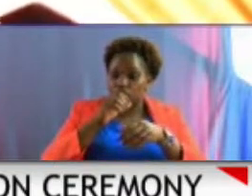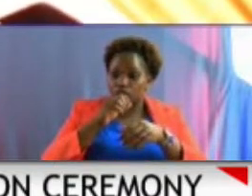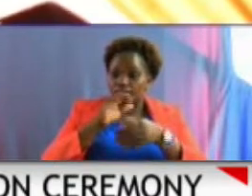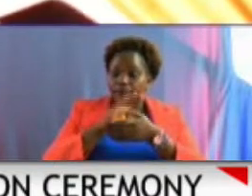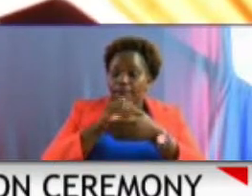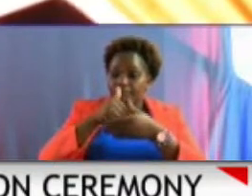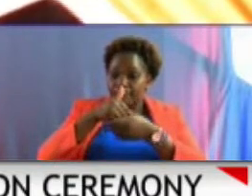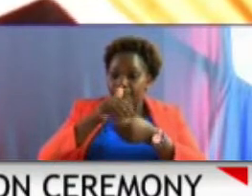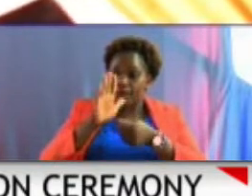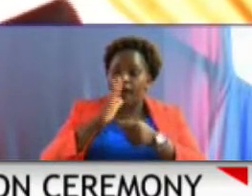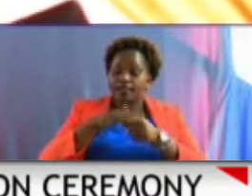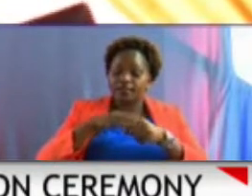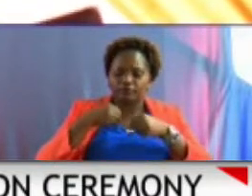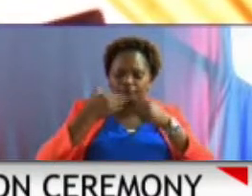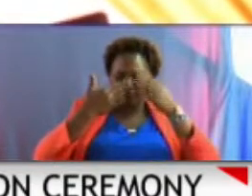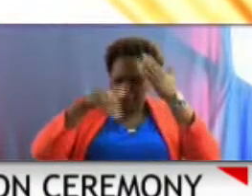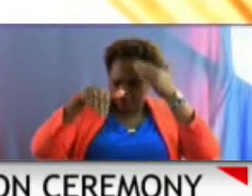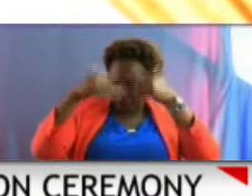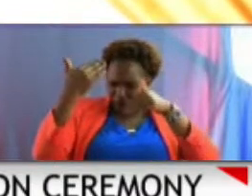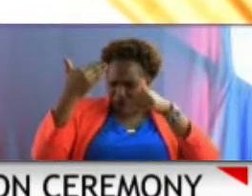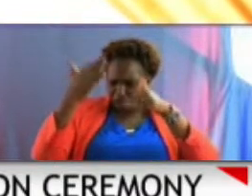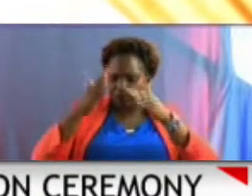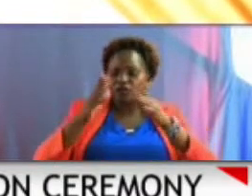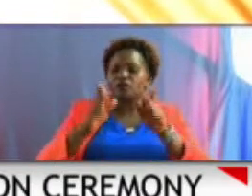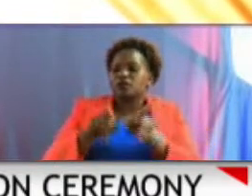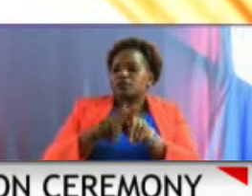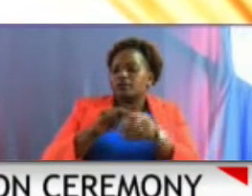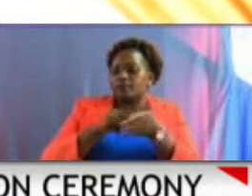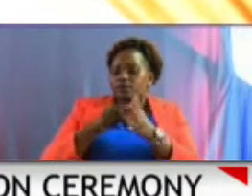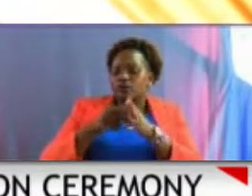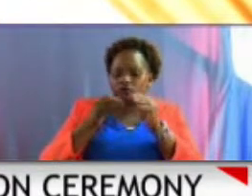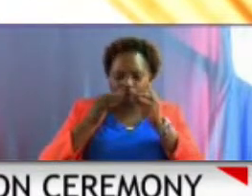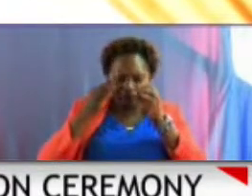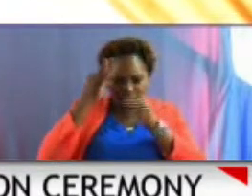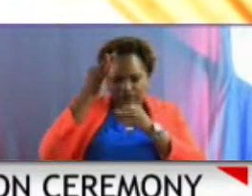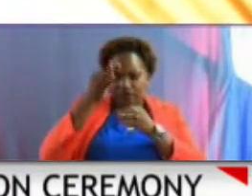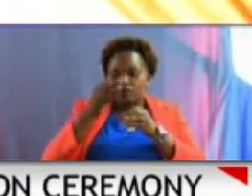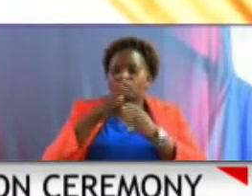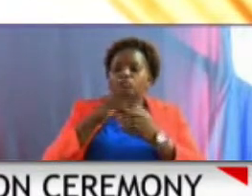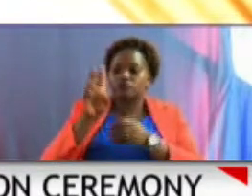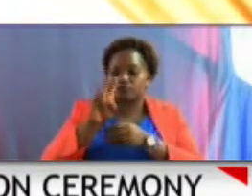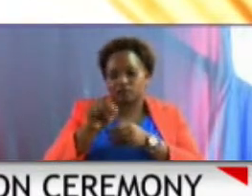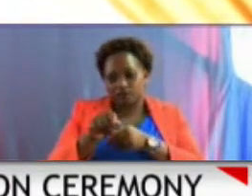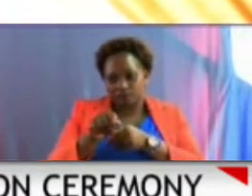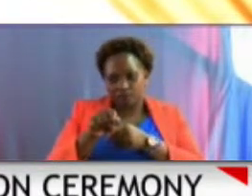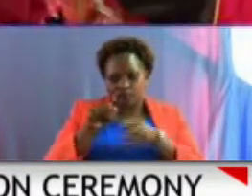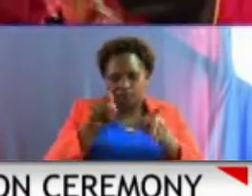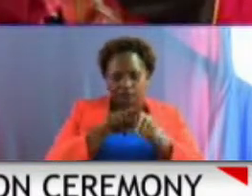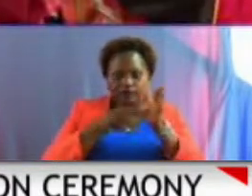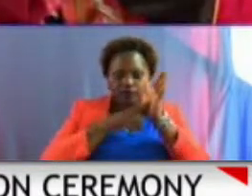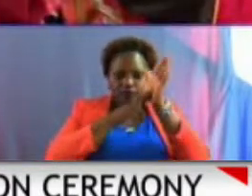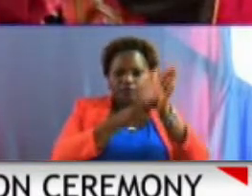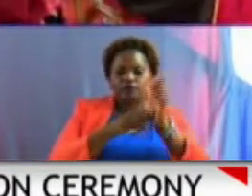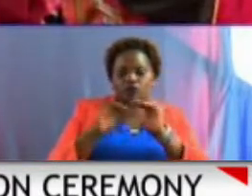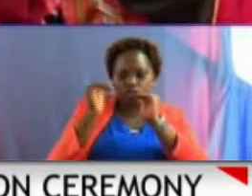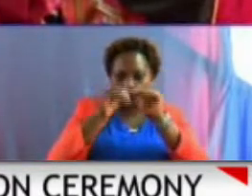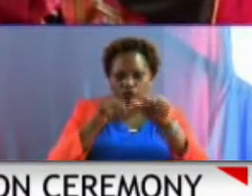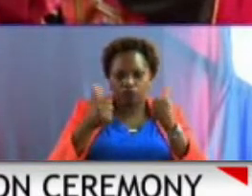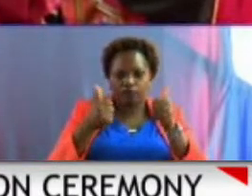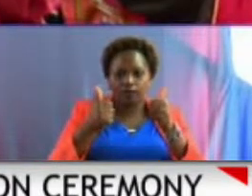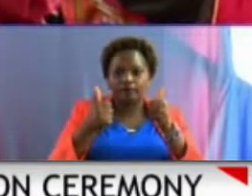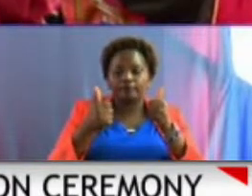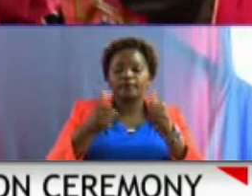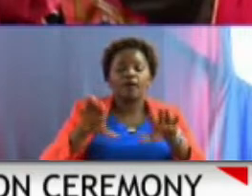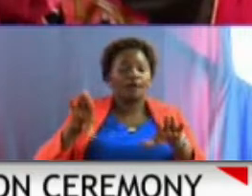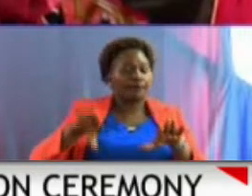very reputed professional. And we are looking forward to that as you join the alumni and represent us adequately. We are proud of